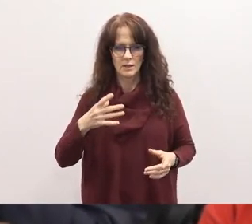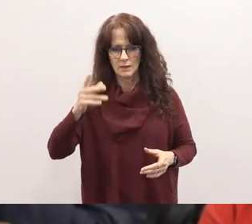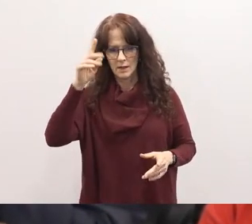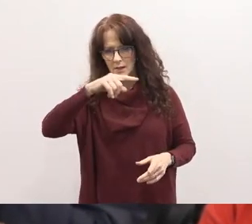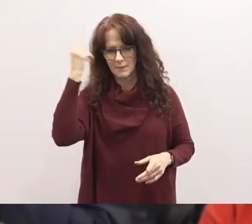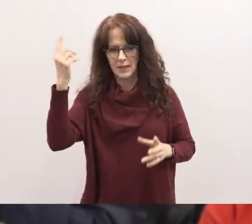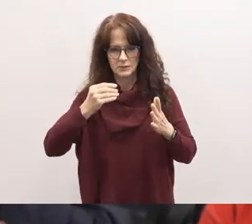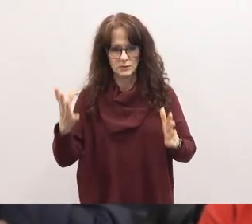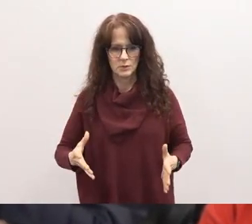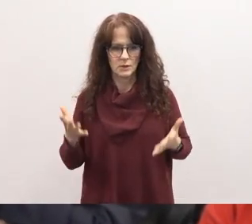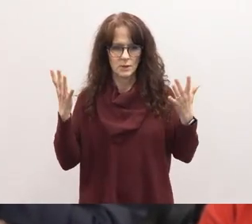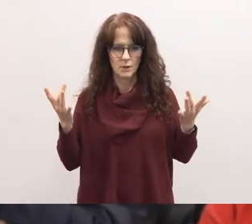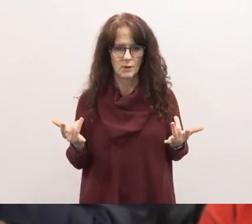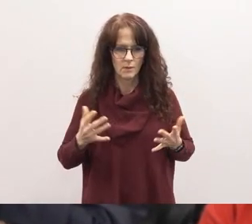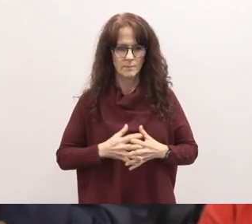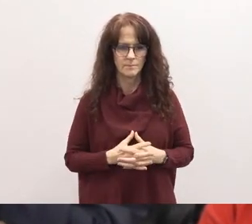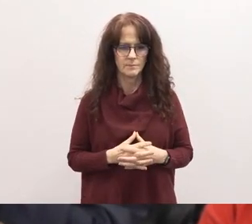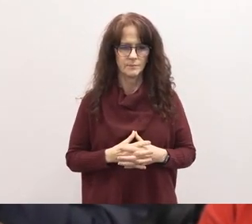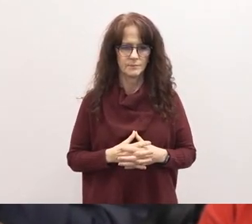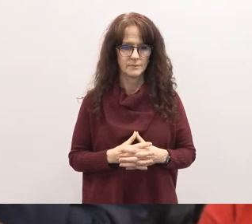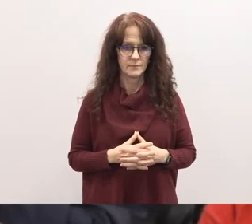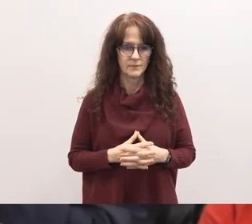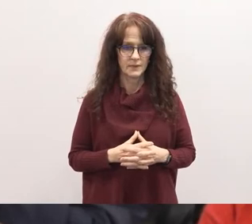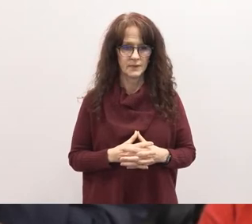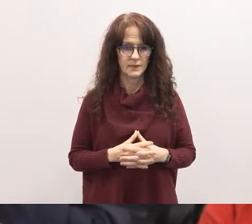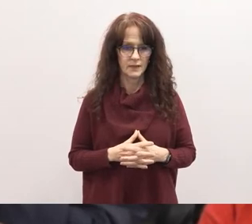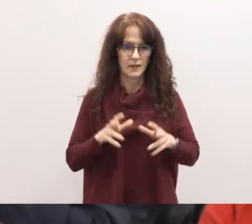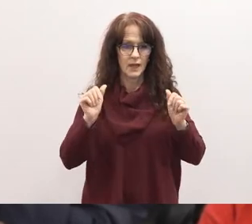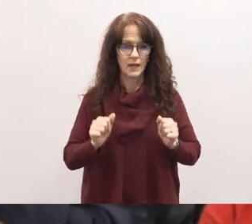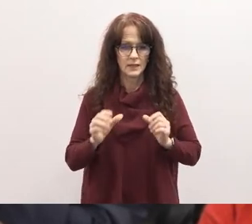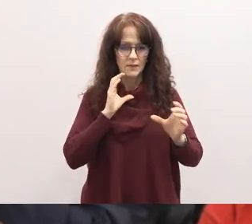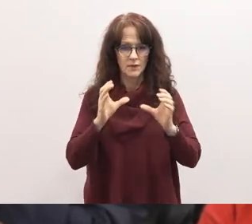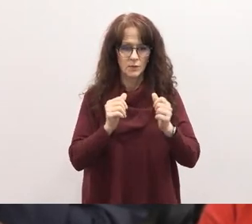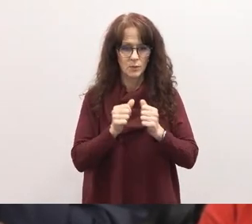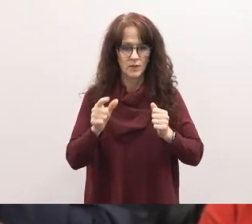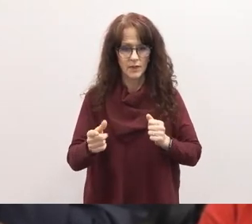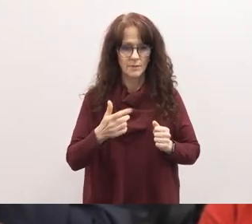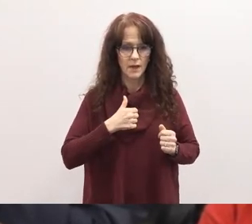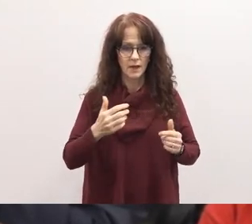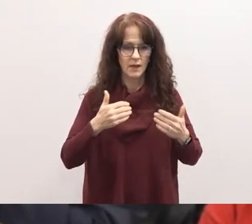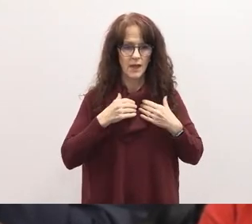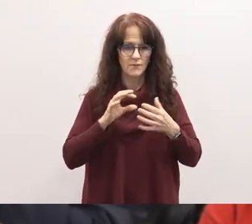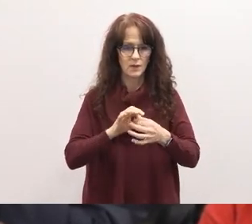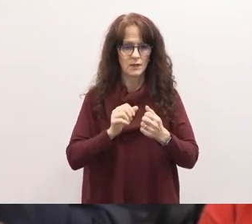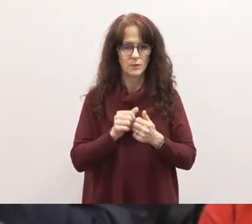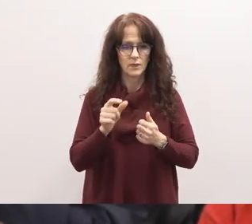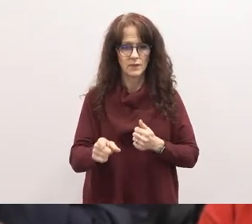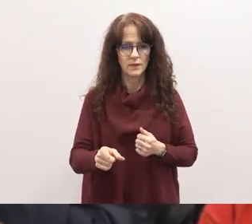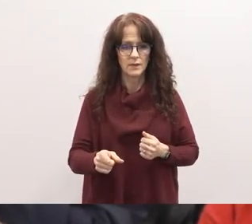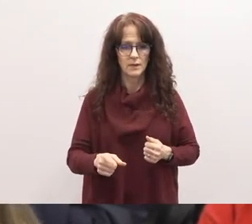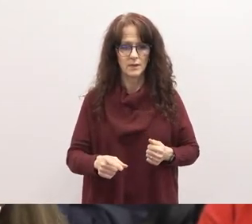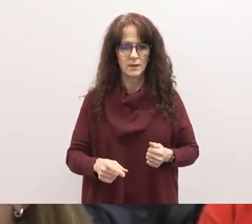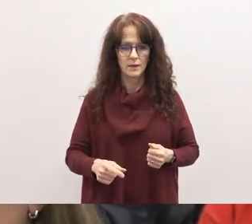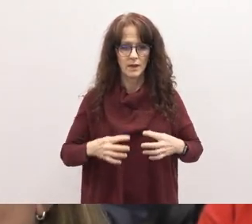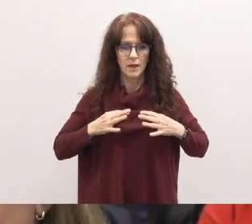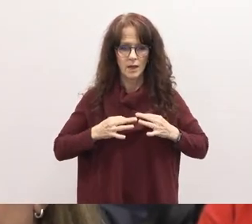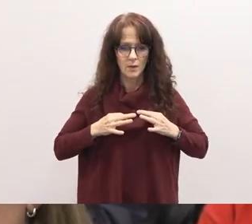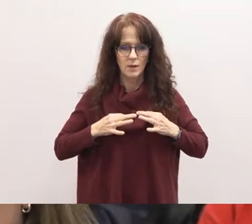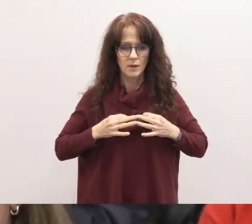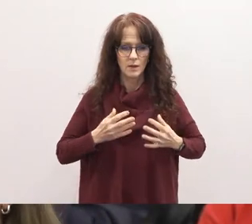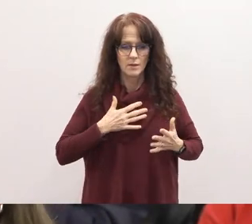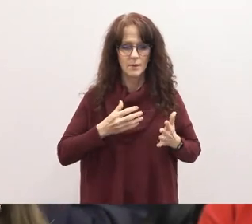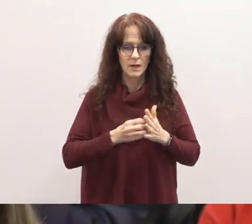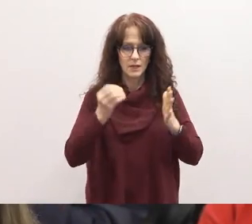students?" And I'm able to have that conversation with them because I have a relationship with them. I'm wearing this today because one of